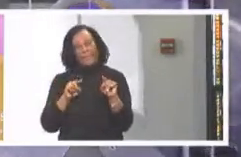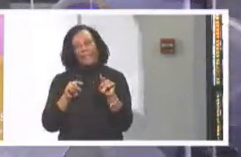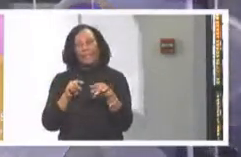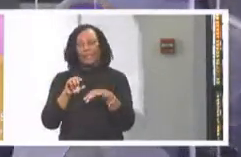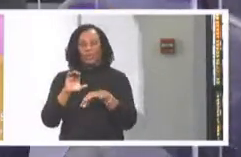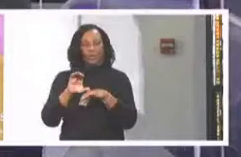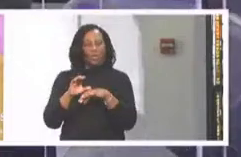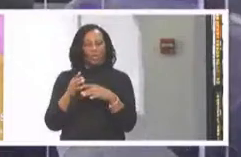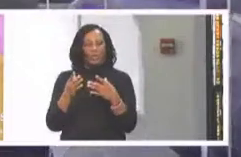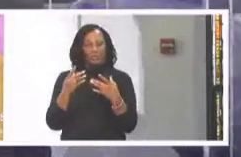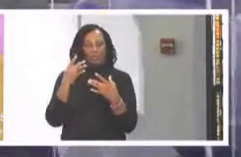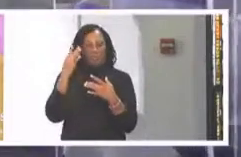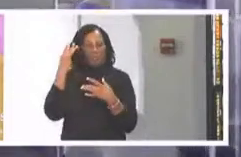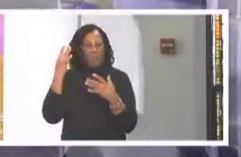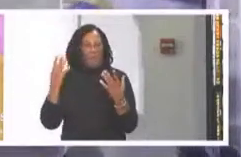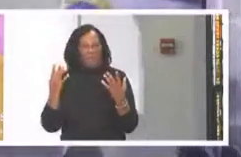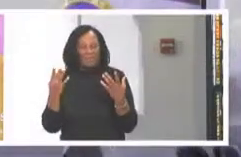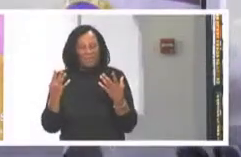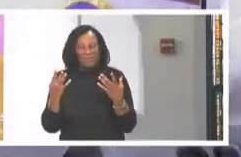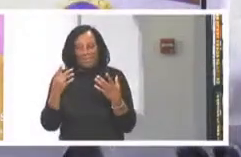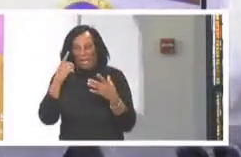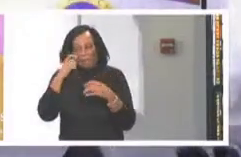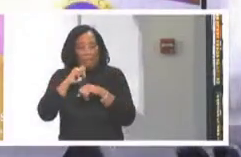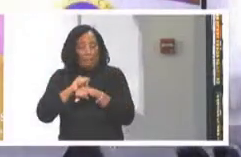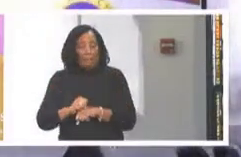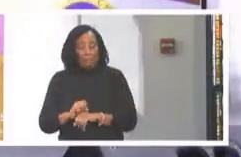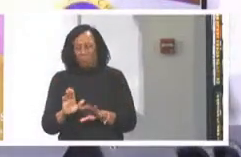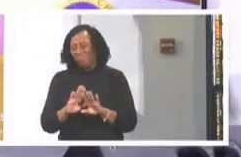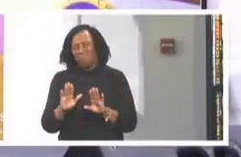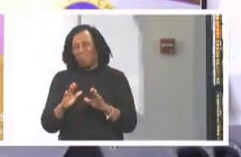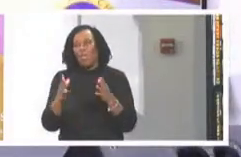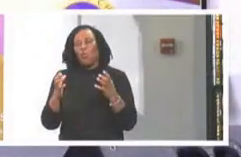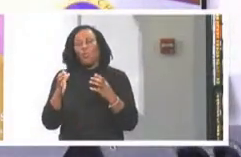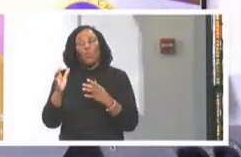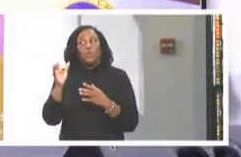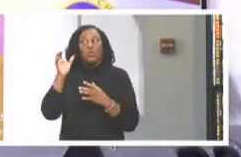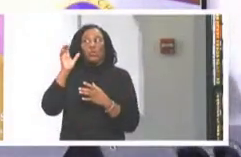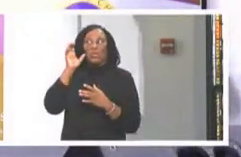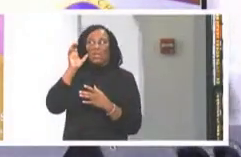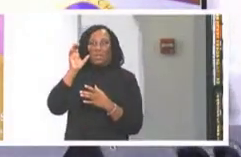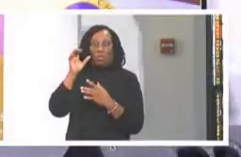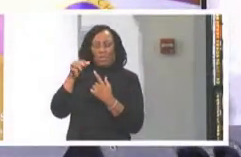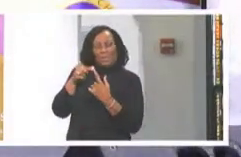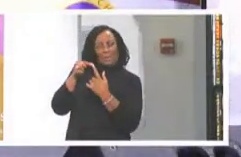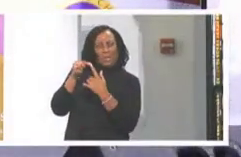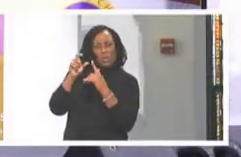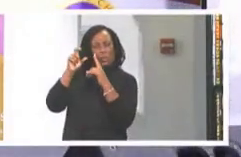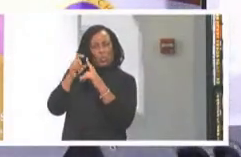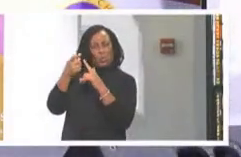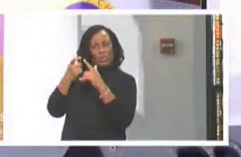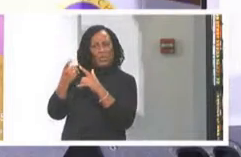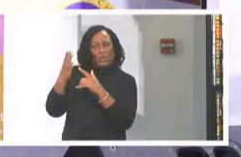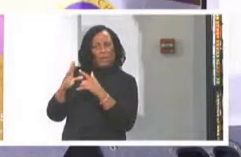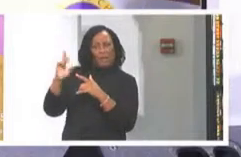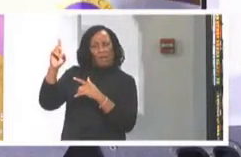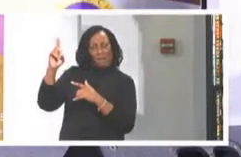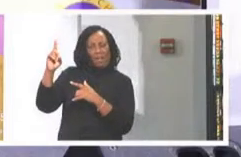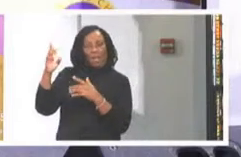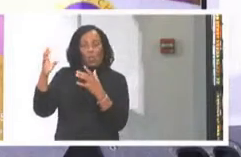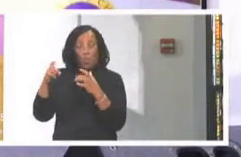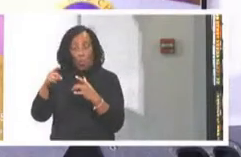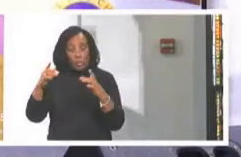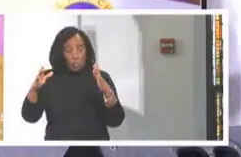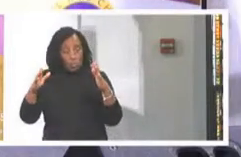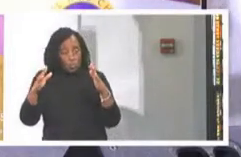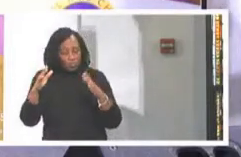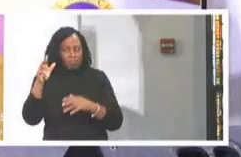just to be coming because we're used to it. We want to hear a word from God. We welcome you to listen